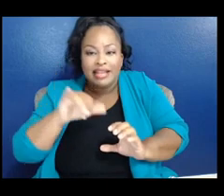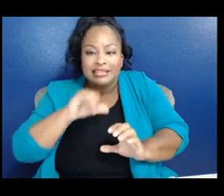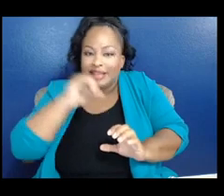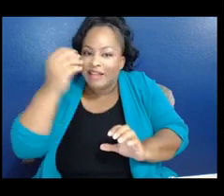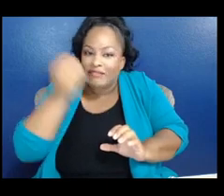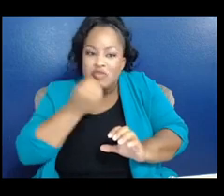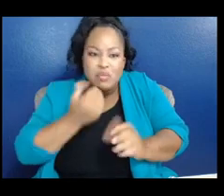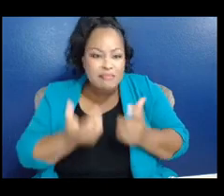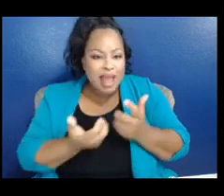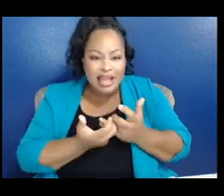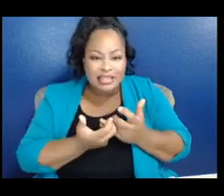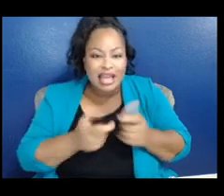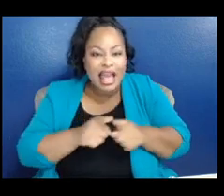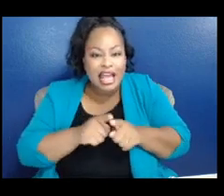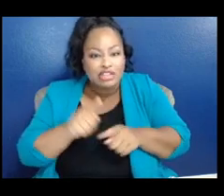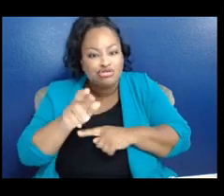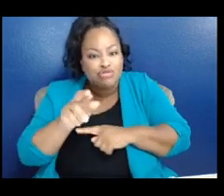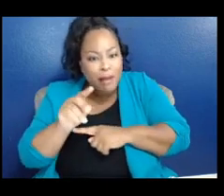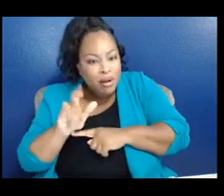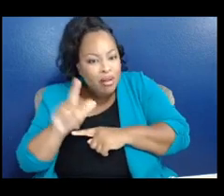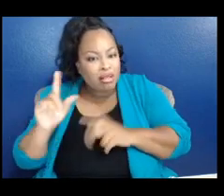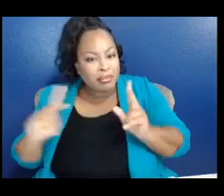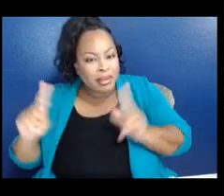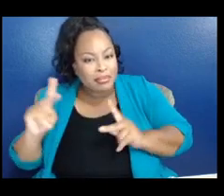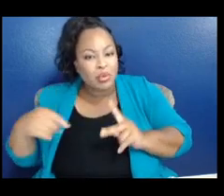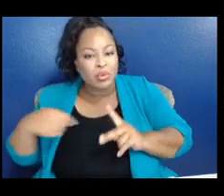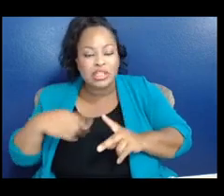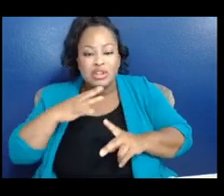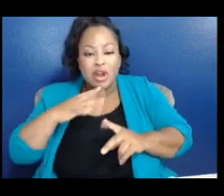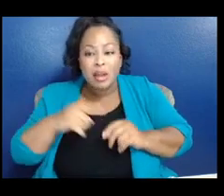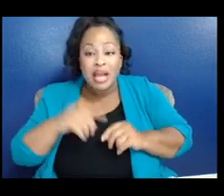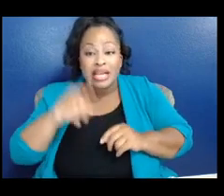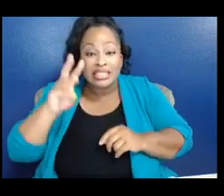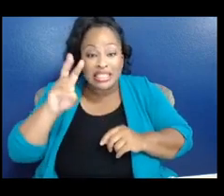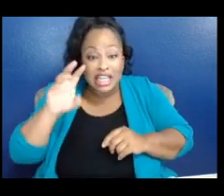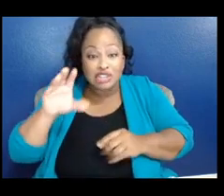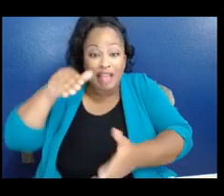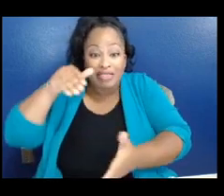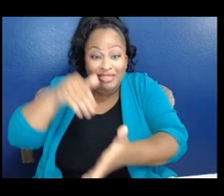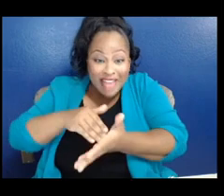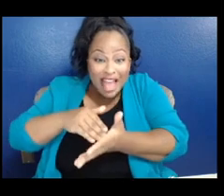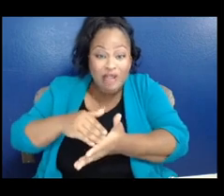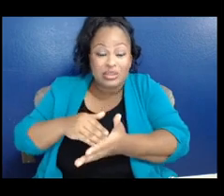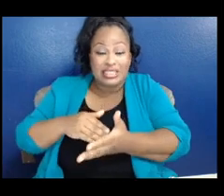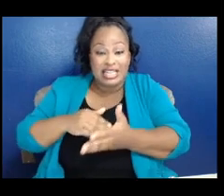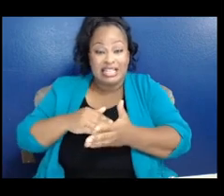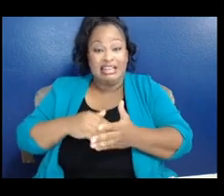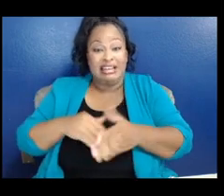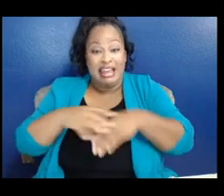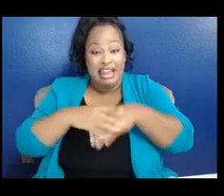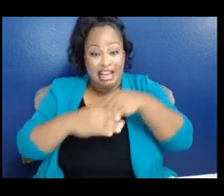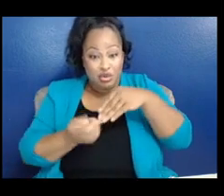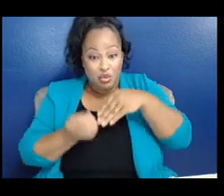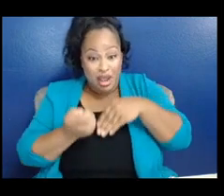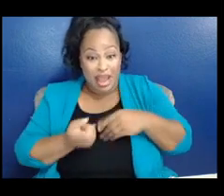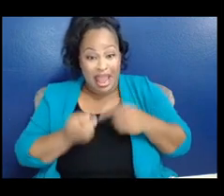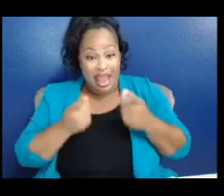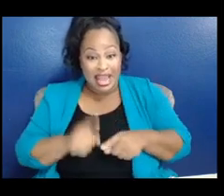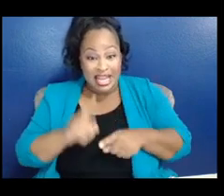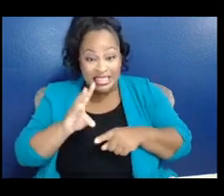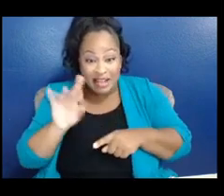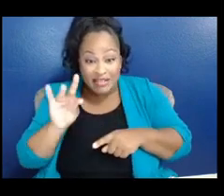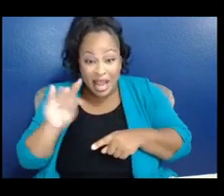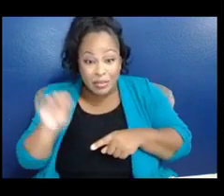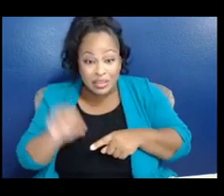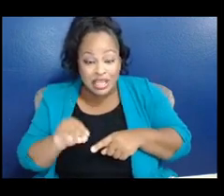work for us as tropical people. And we're talking about 600,000 hysterectomies are being performed. 78% of